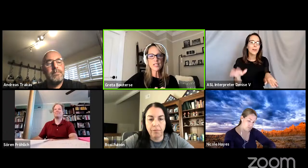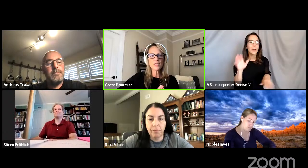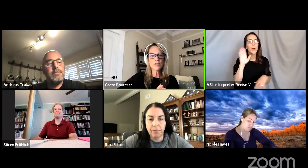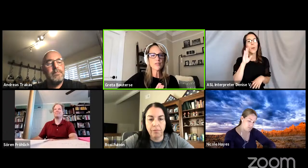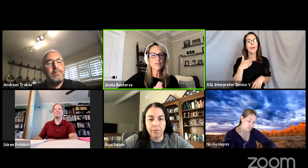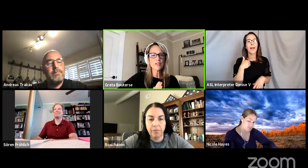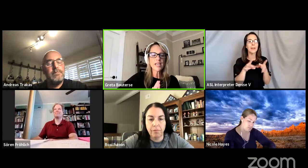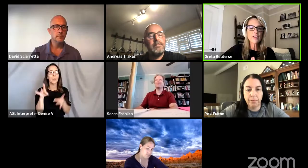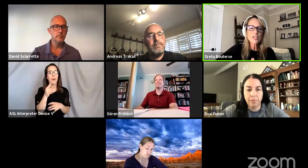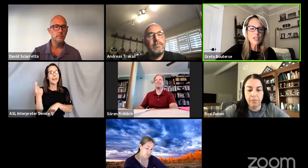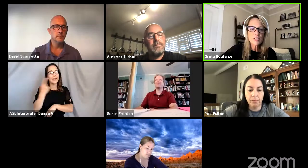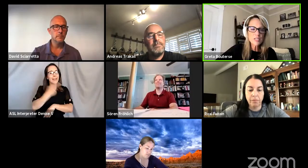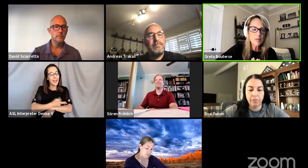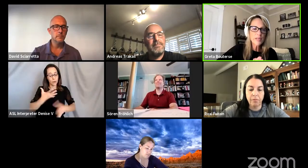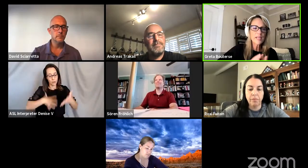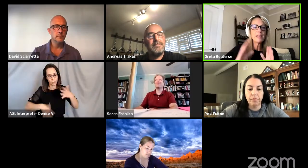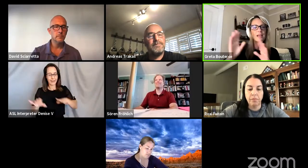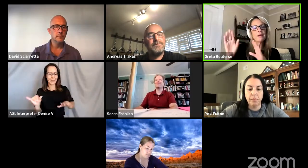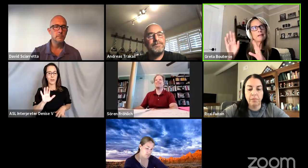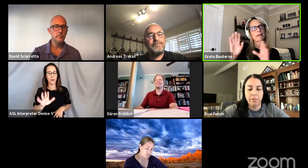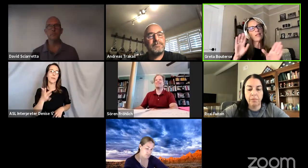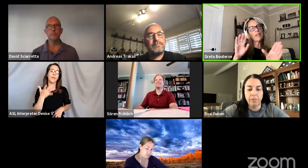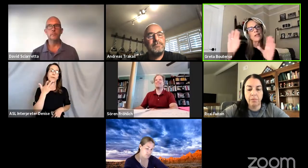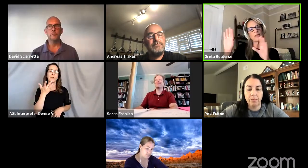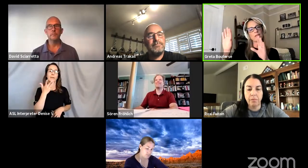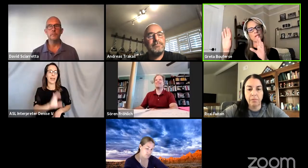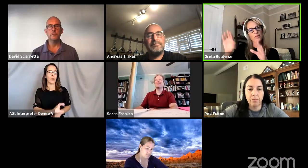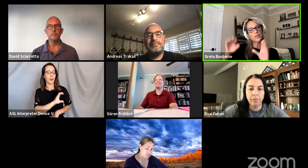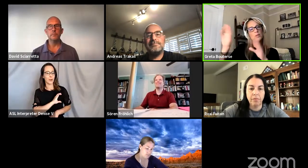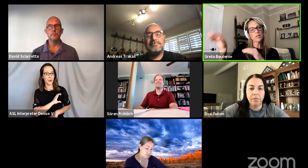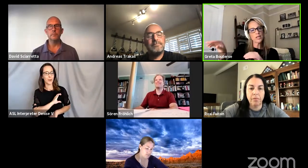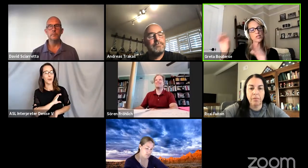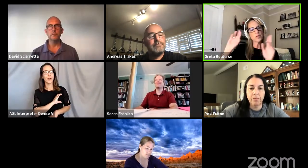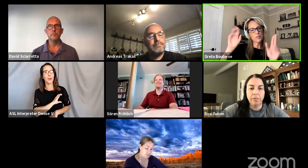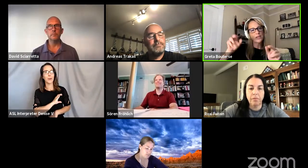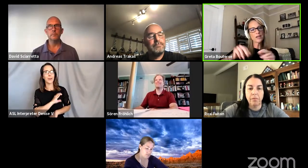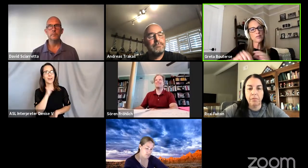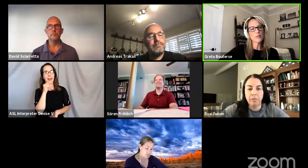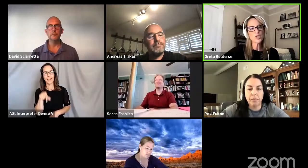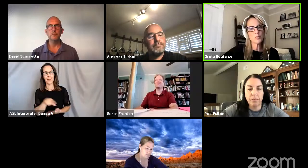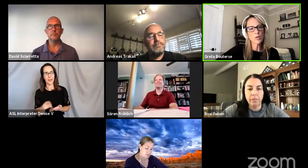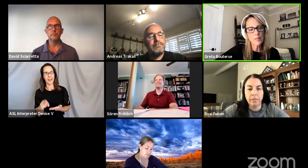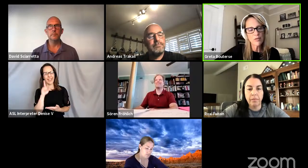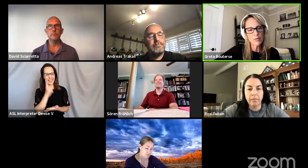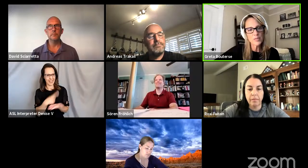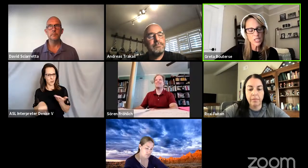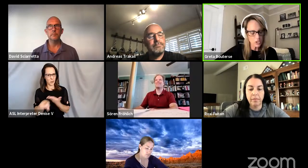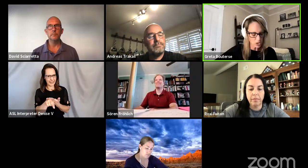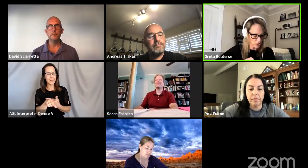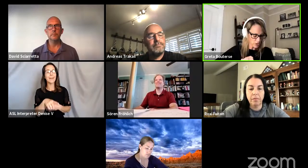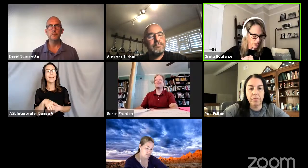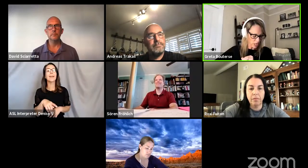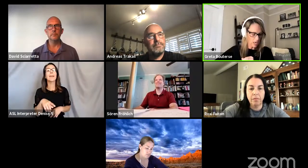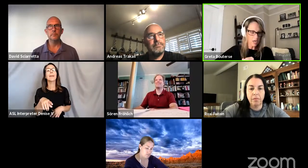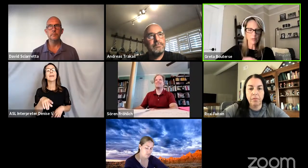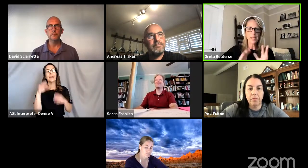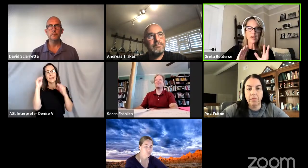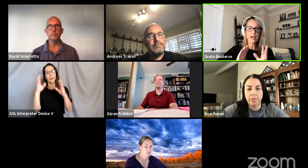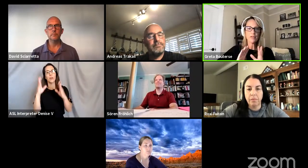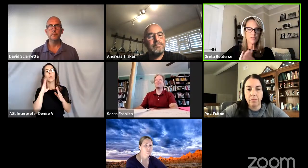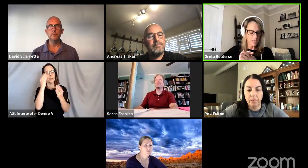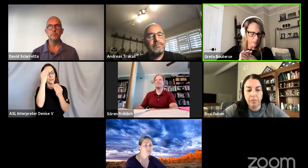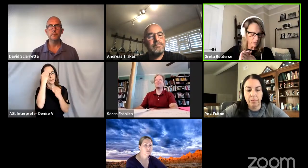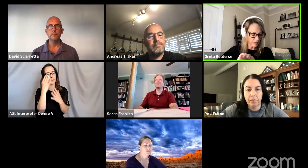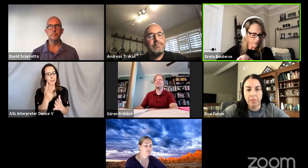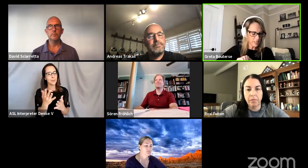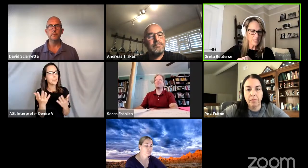day. Dress as your favorite character is going to be, I think, not this week, the next week, but that information will come out from teachers. We have